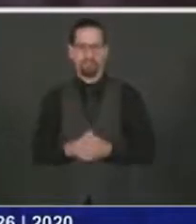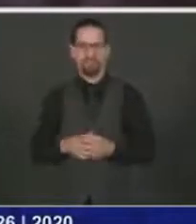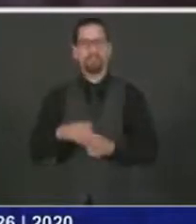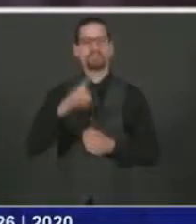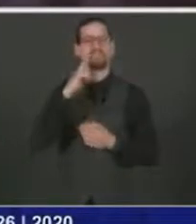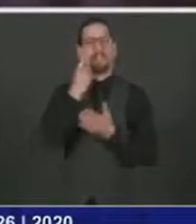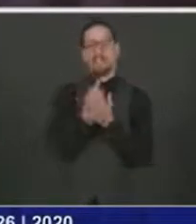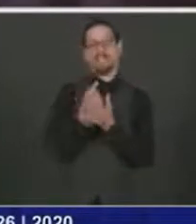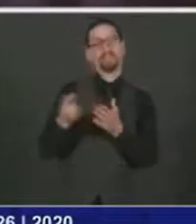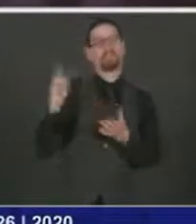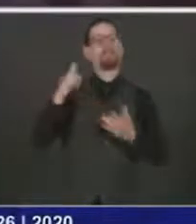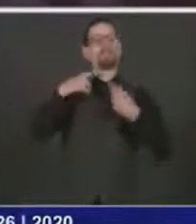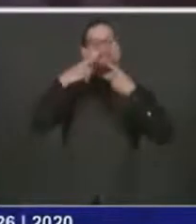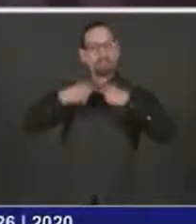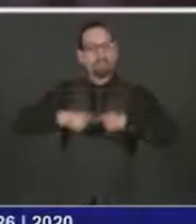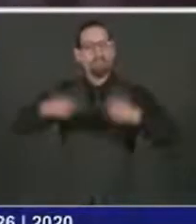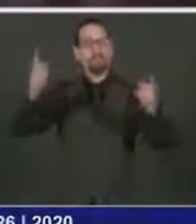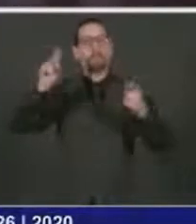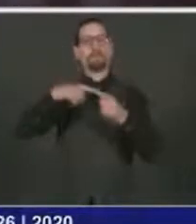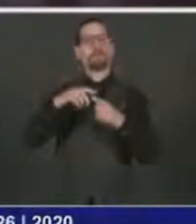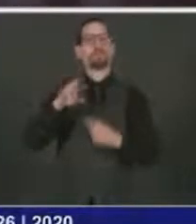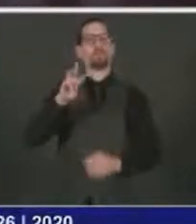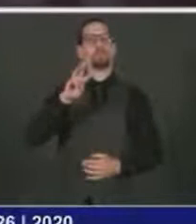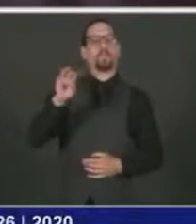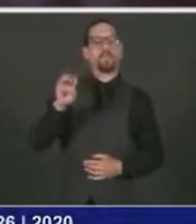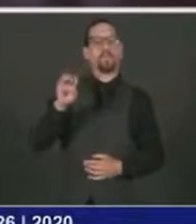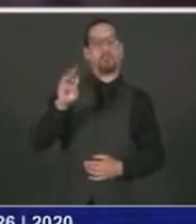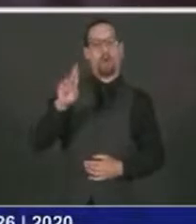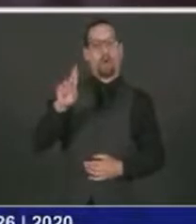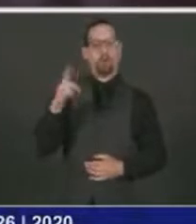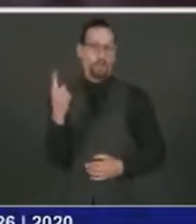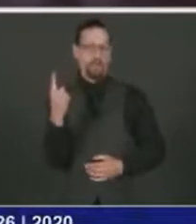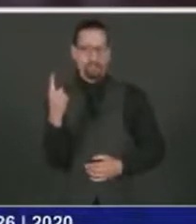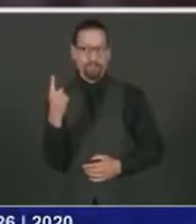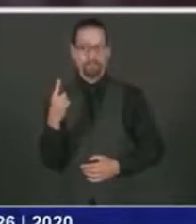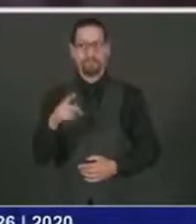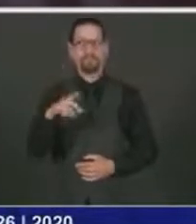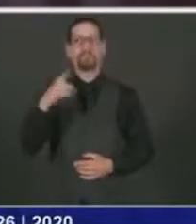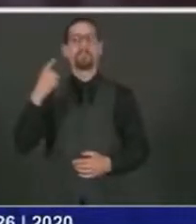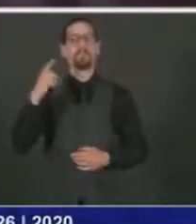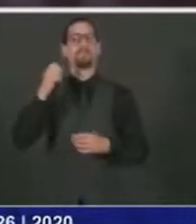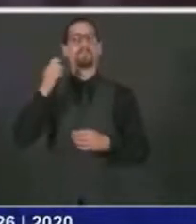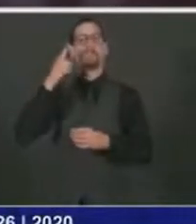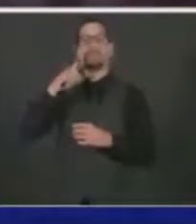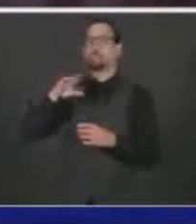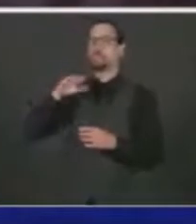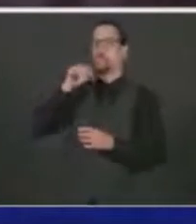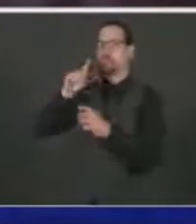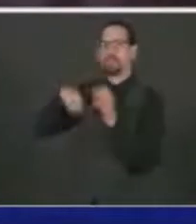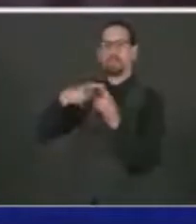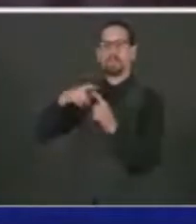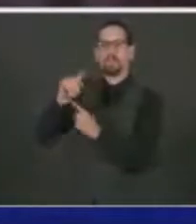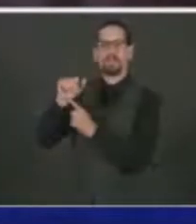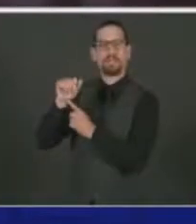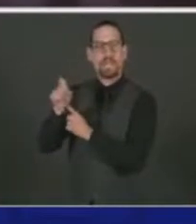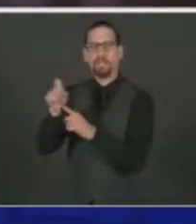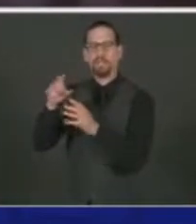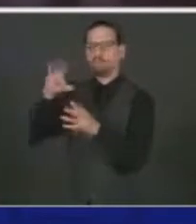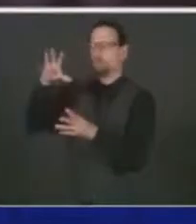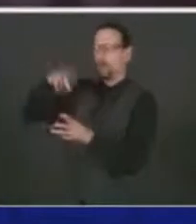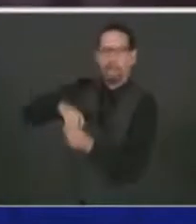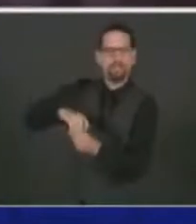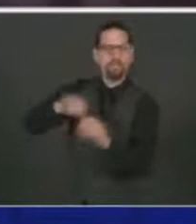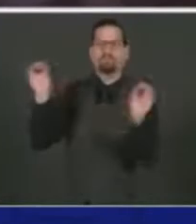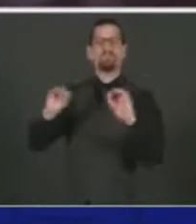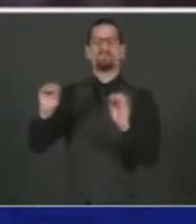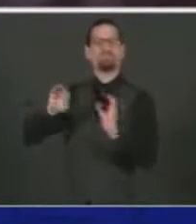private money, no taxpayer dollars, to provide direct cash assistance to Rhode Islanders in need, Rhode Islanders who, because of their